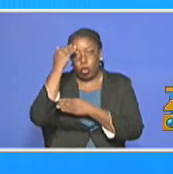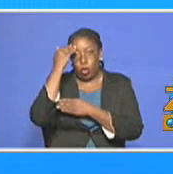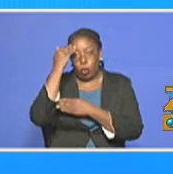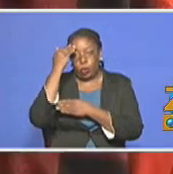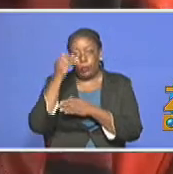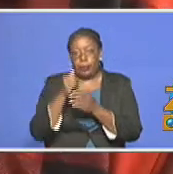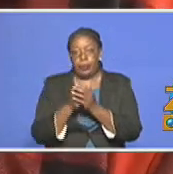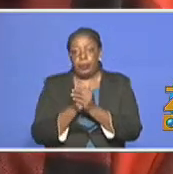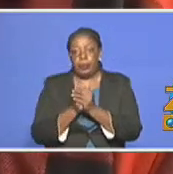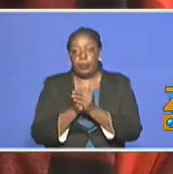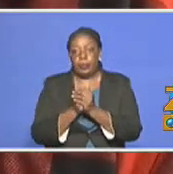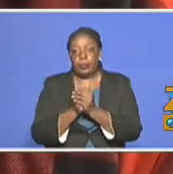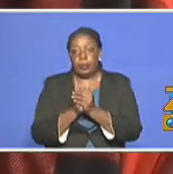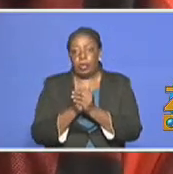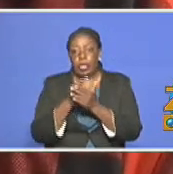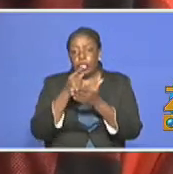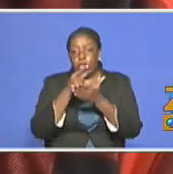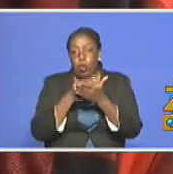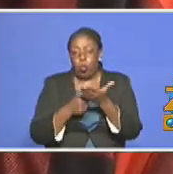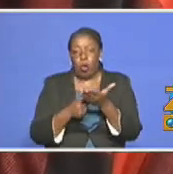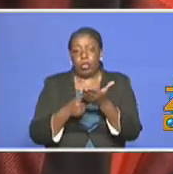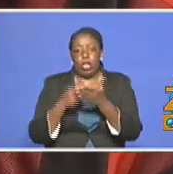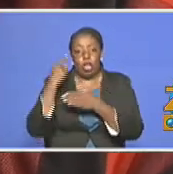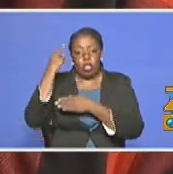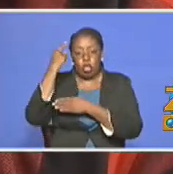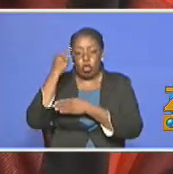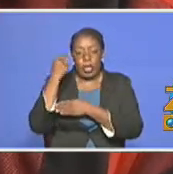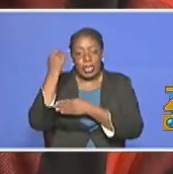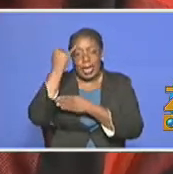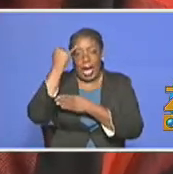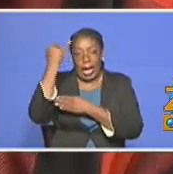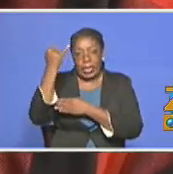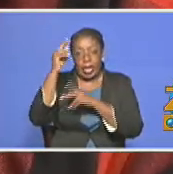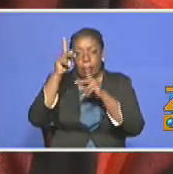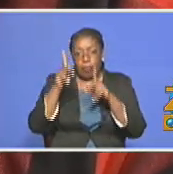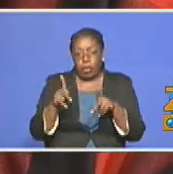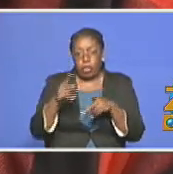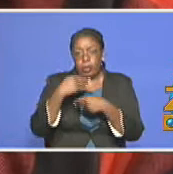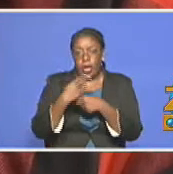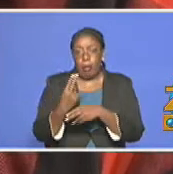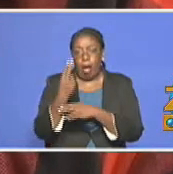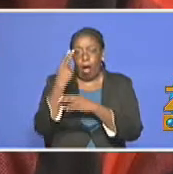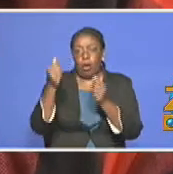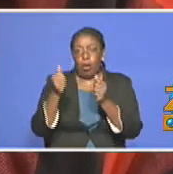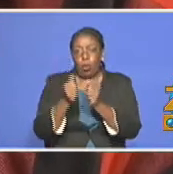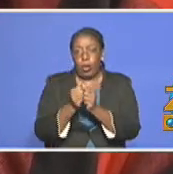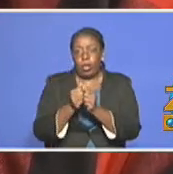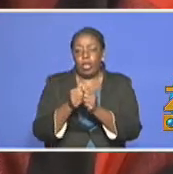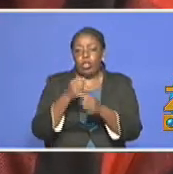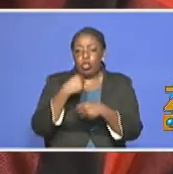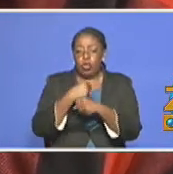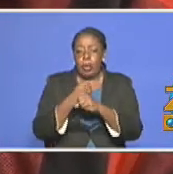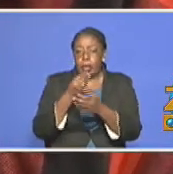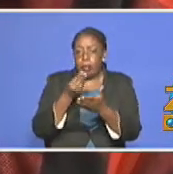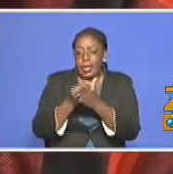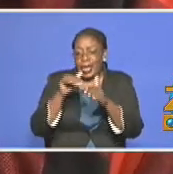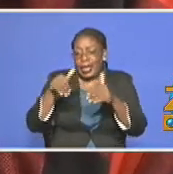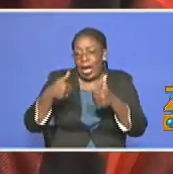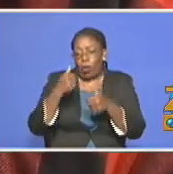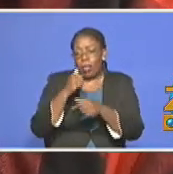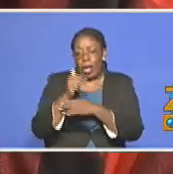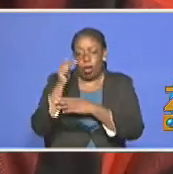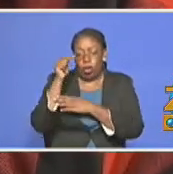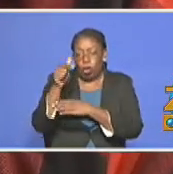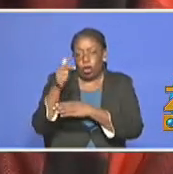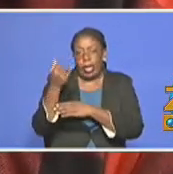Borderline Criminal. It's like, what is the craziest idea that a person could come up with to make money? And how would that look